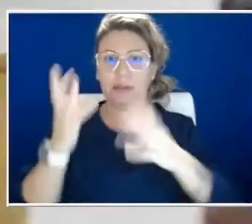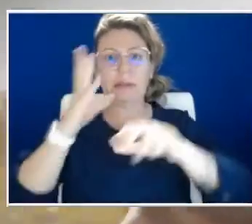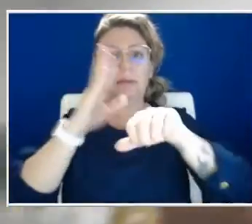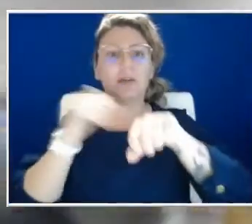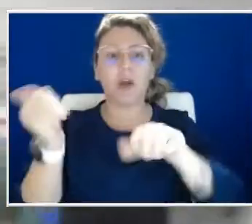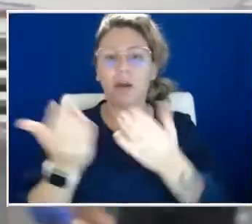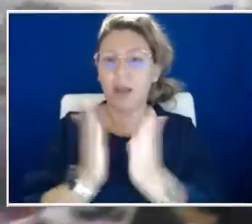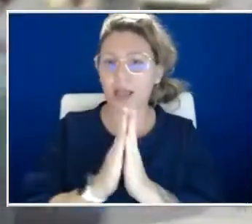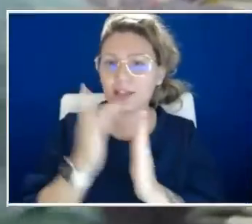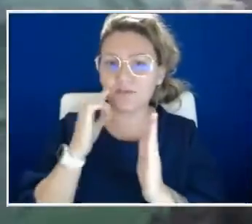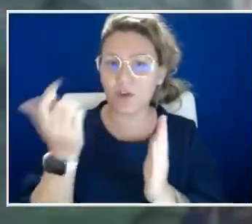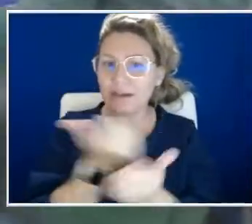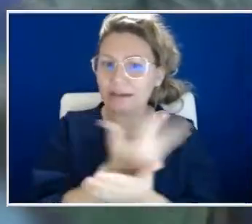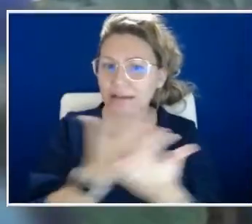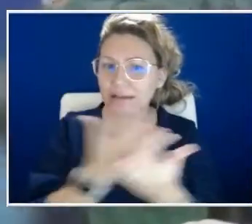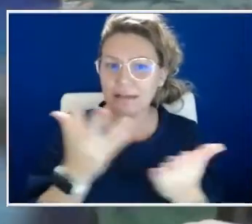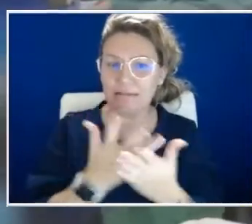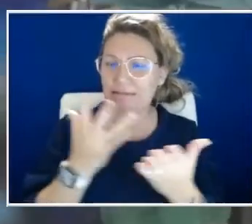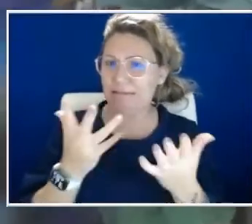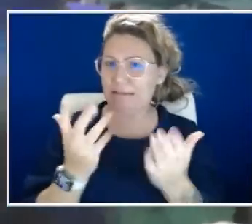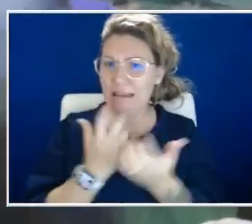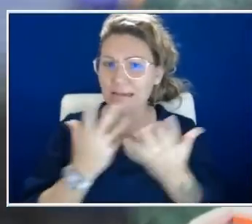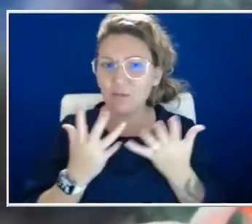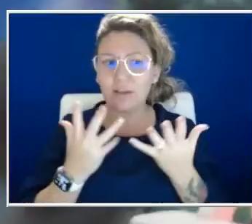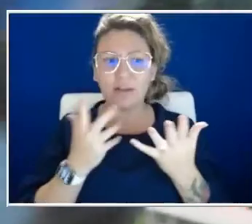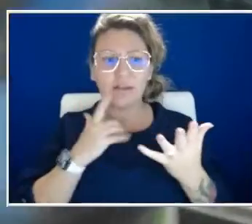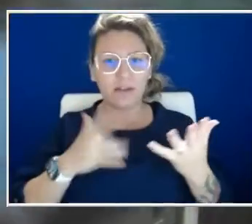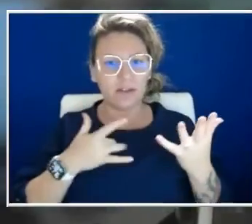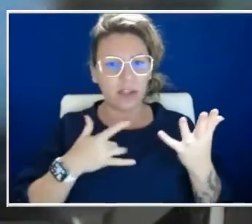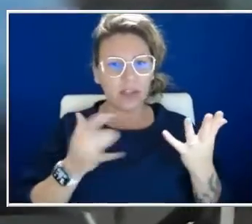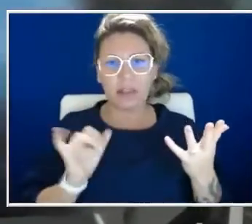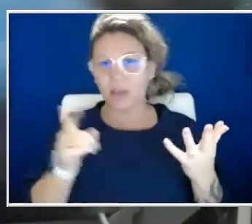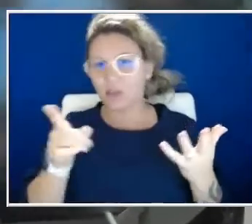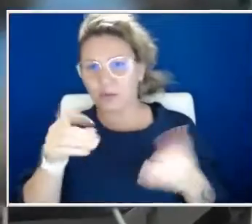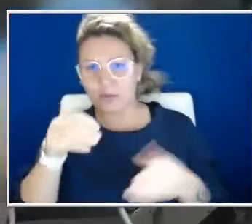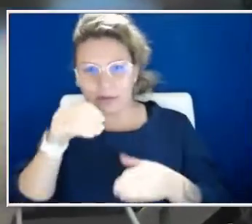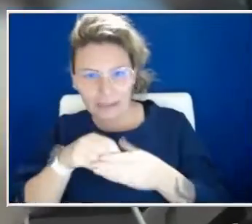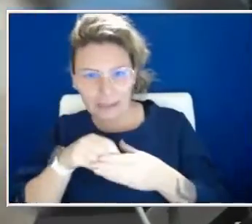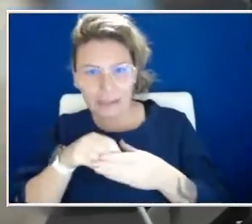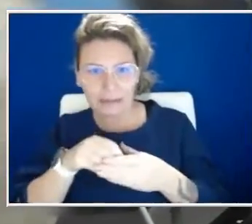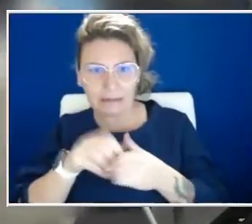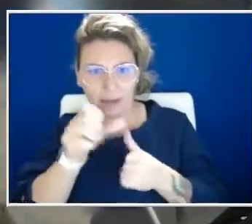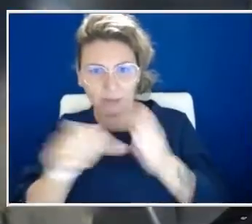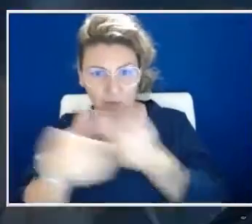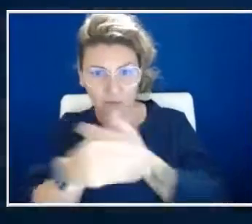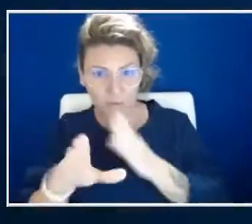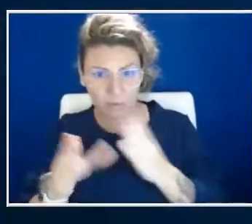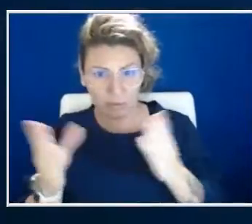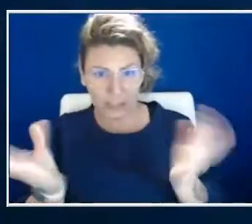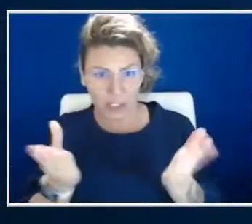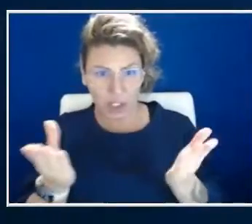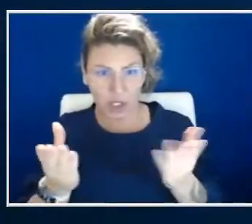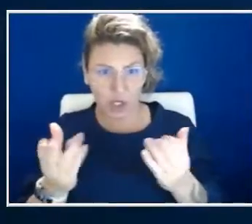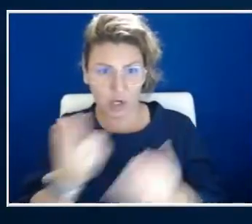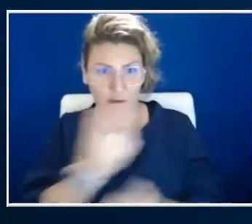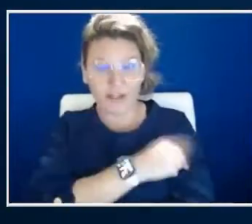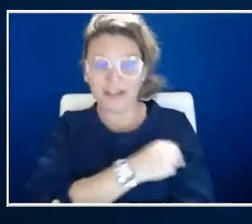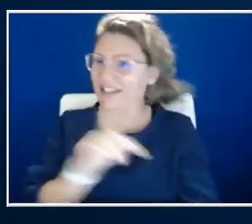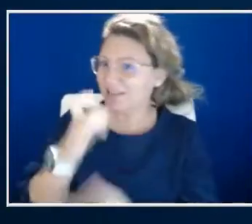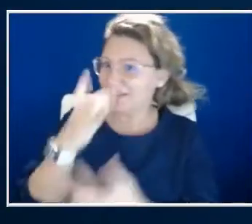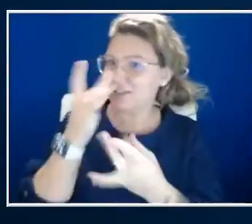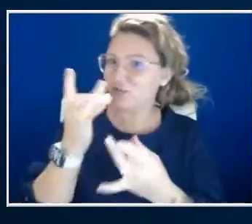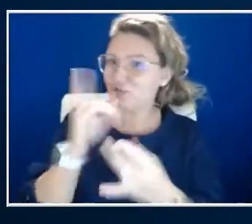and everything, and did it feel like you were in an OR here at the hospital? Yeah, you know, it's a really interesting question